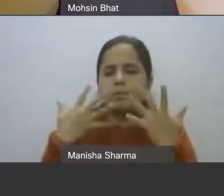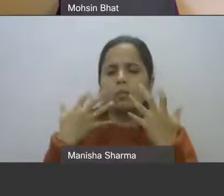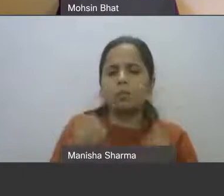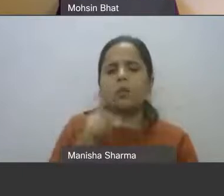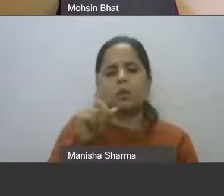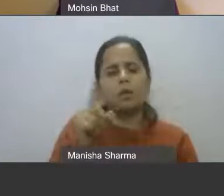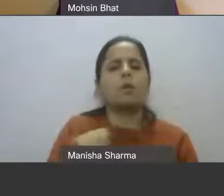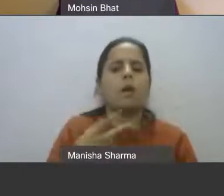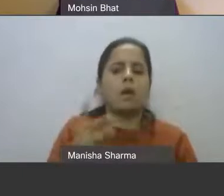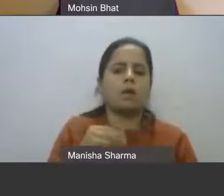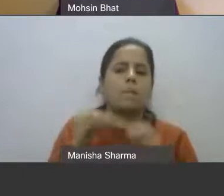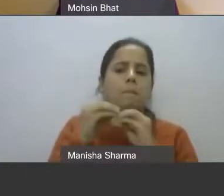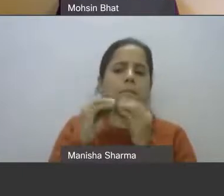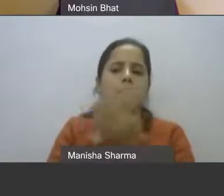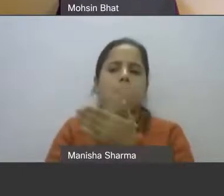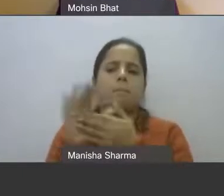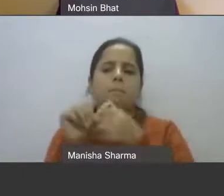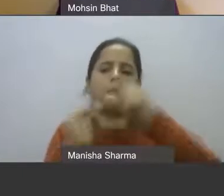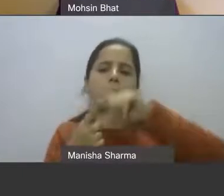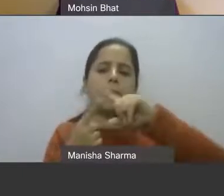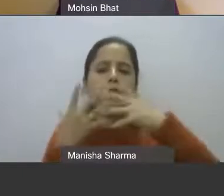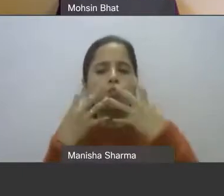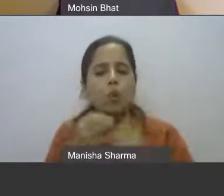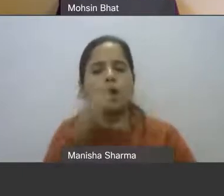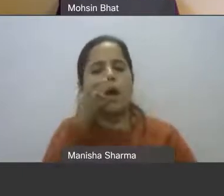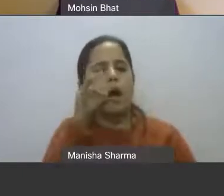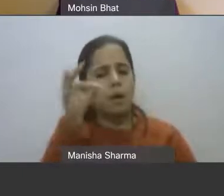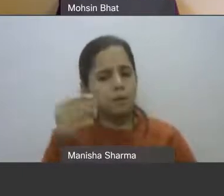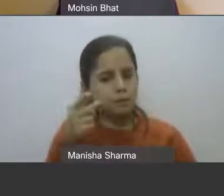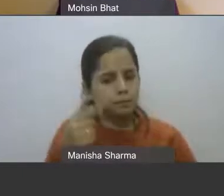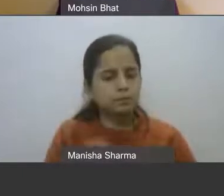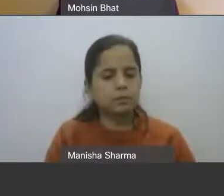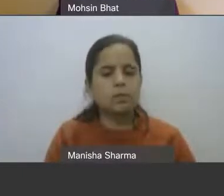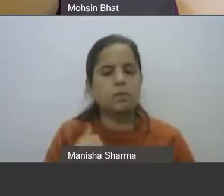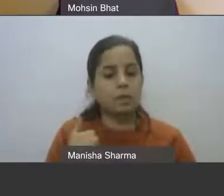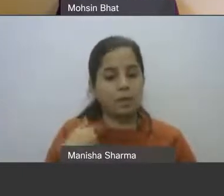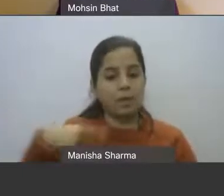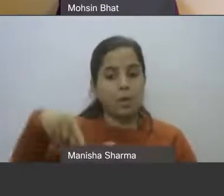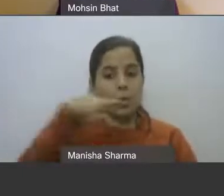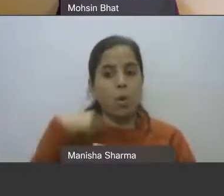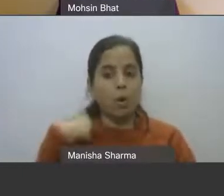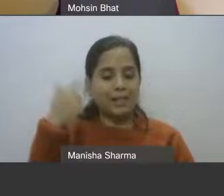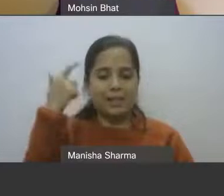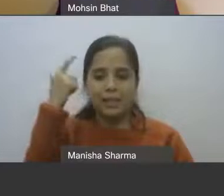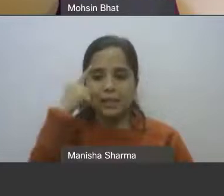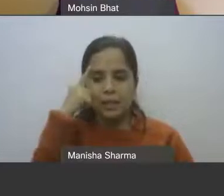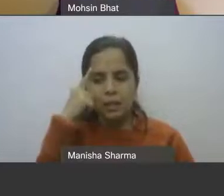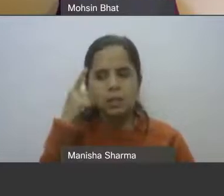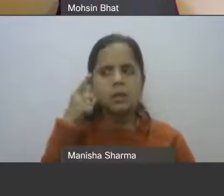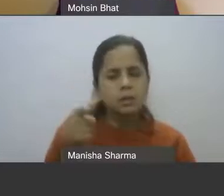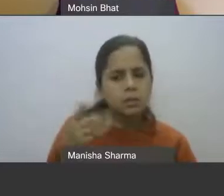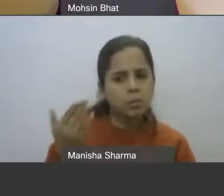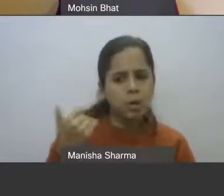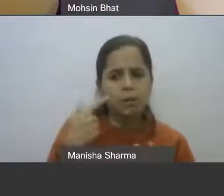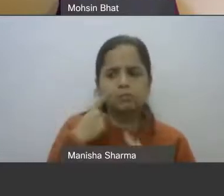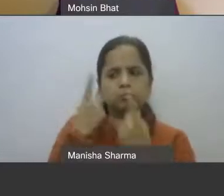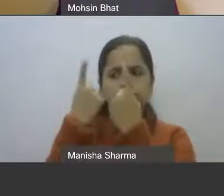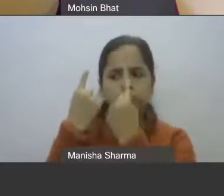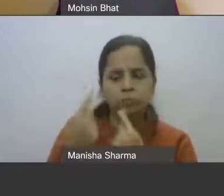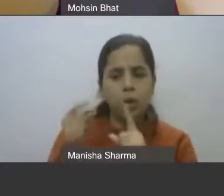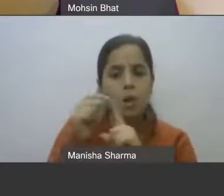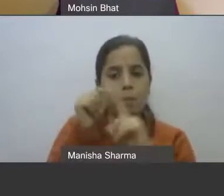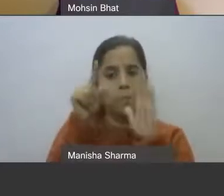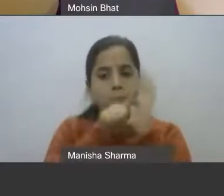turn to Professor Bhatt, and I want to ask, sir, when we think about a measure, a governance measure, a